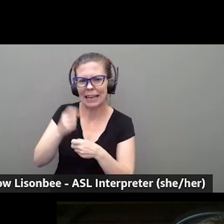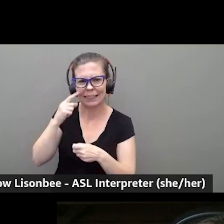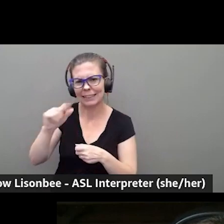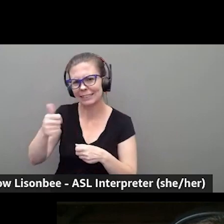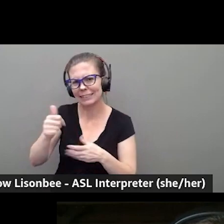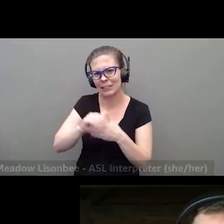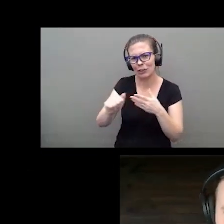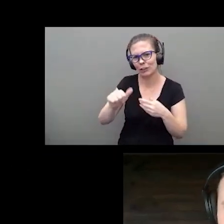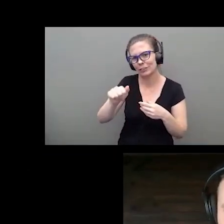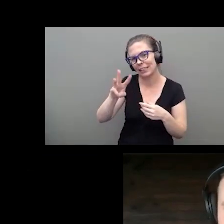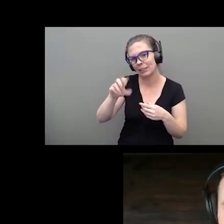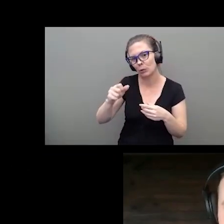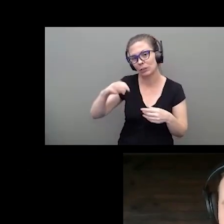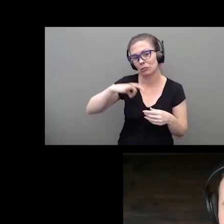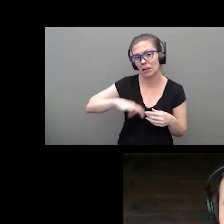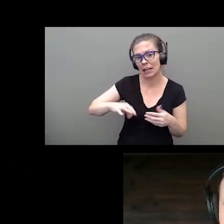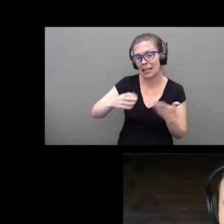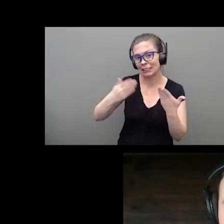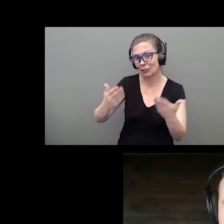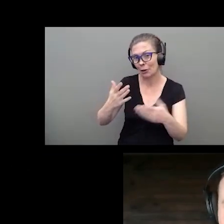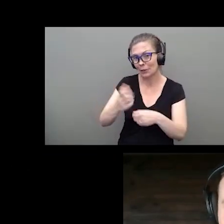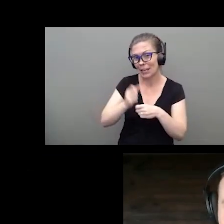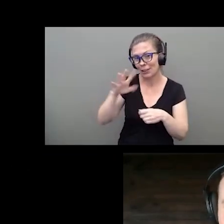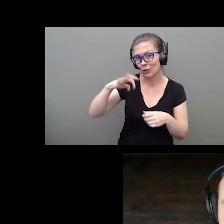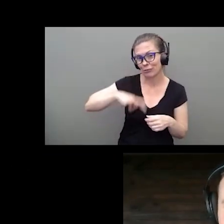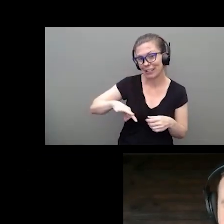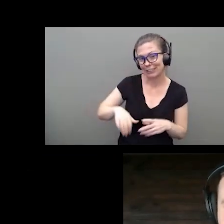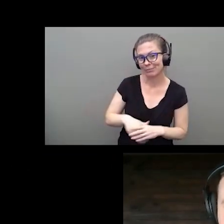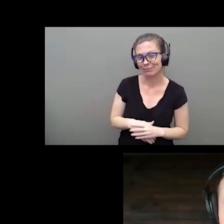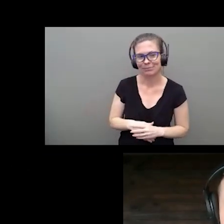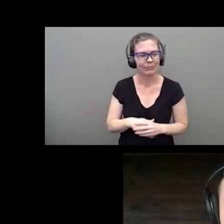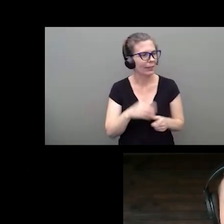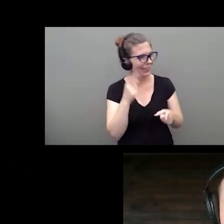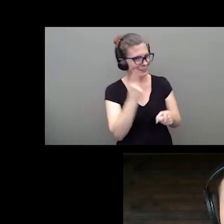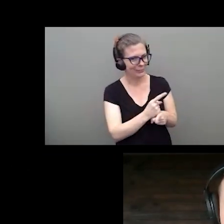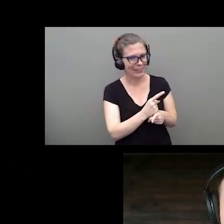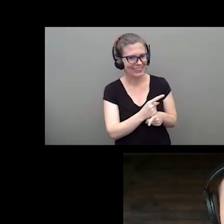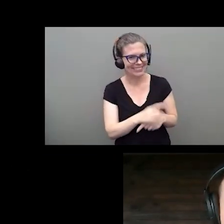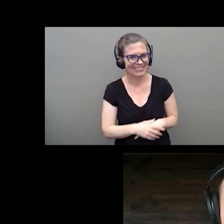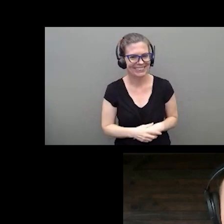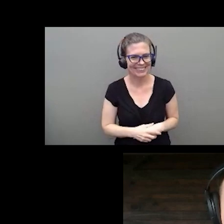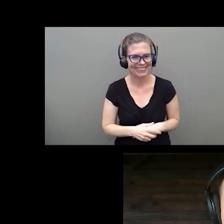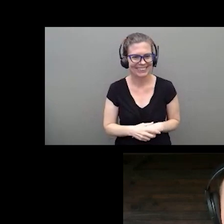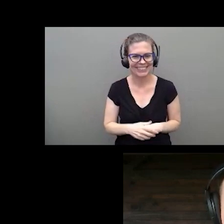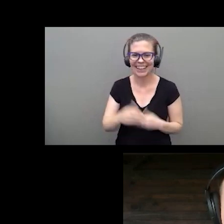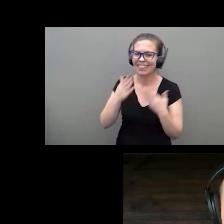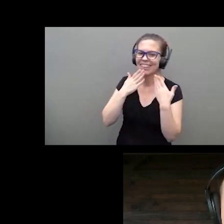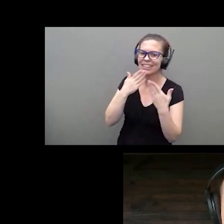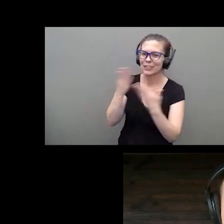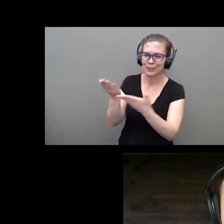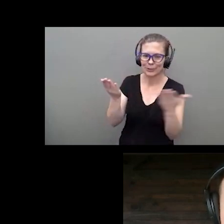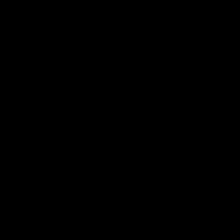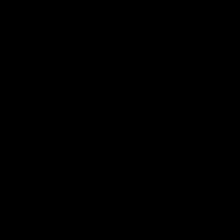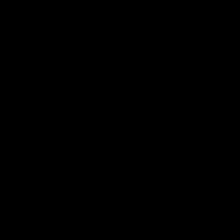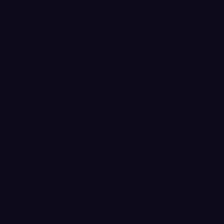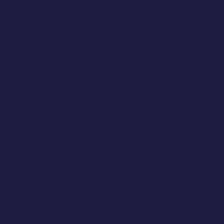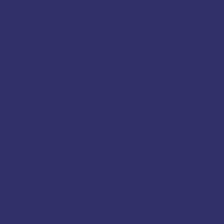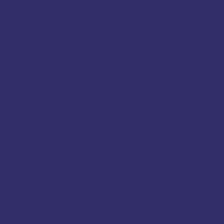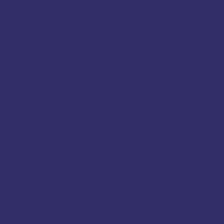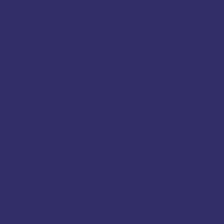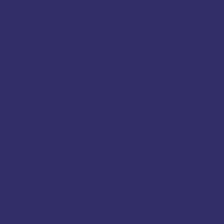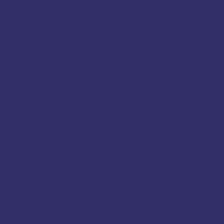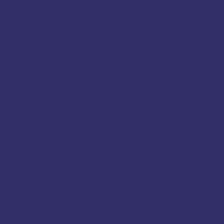AWS credit. So get those credits. That's right. Thanks, folks. Thanks, I appreciate everyone. It.